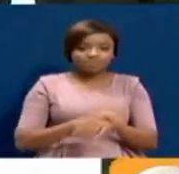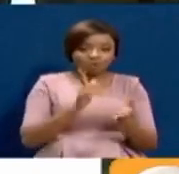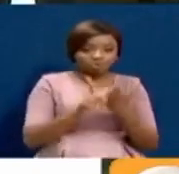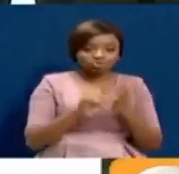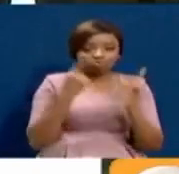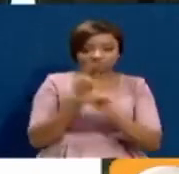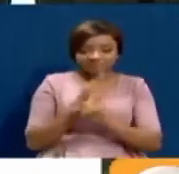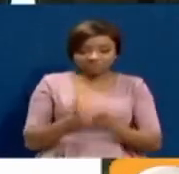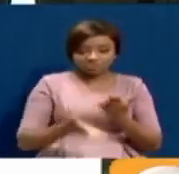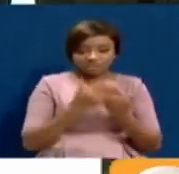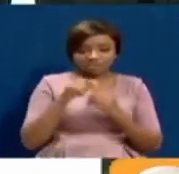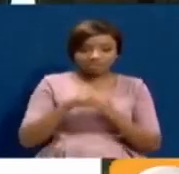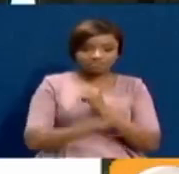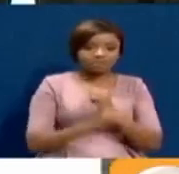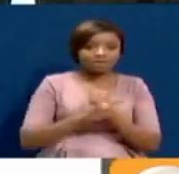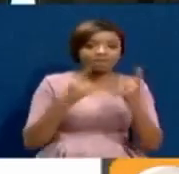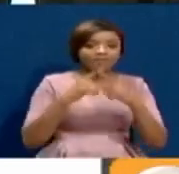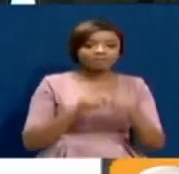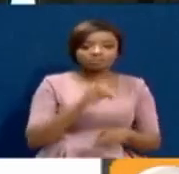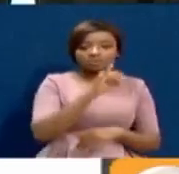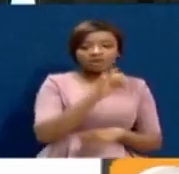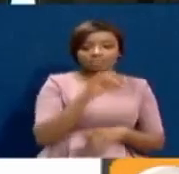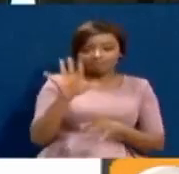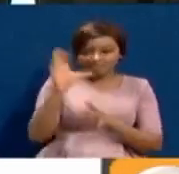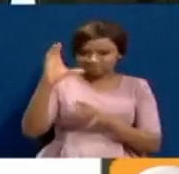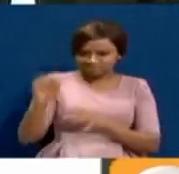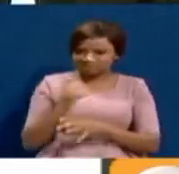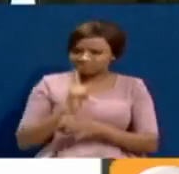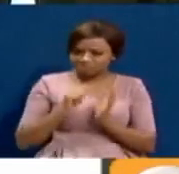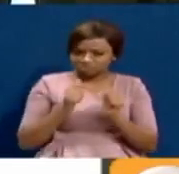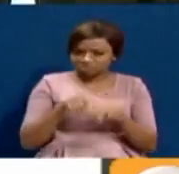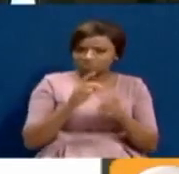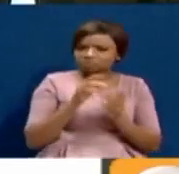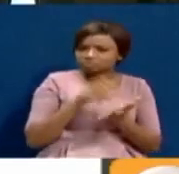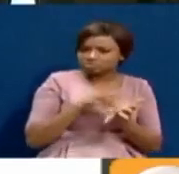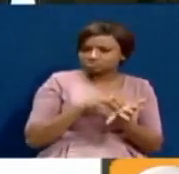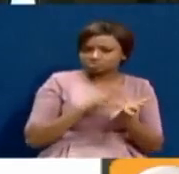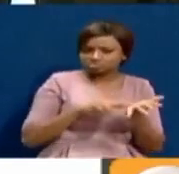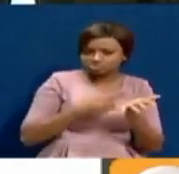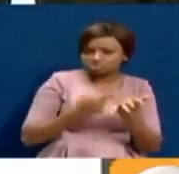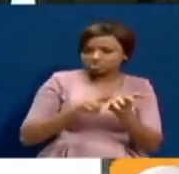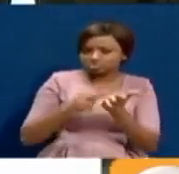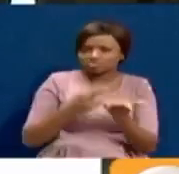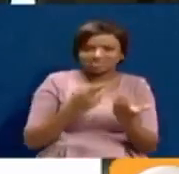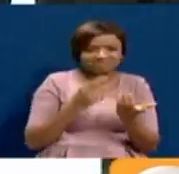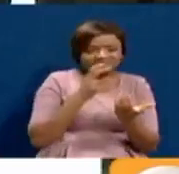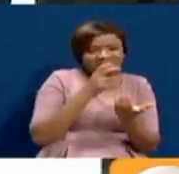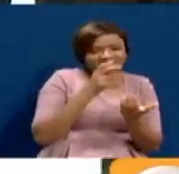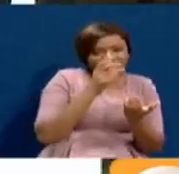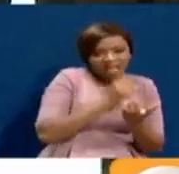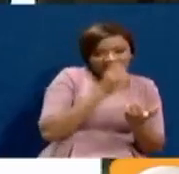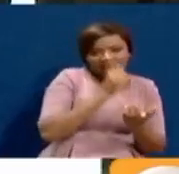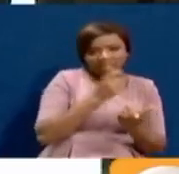Cabinet Secretary Ukur Yatani says this is inevitable as the country stares at growing revenue shortfall occasioned by the COVID-19